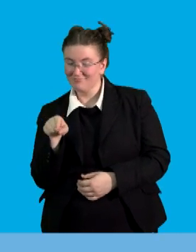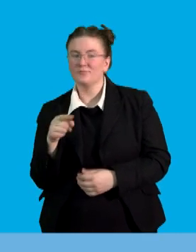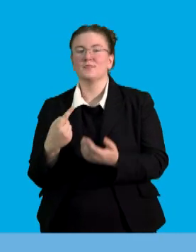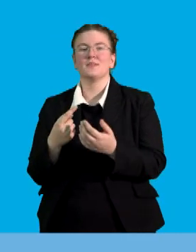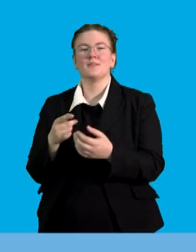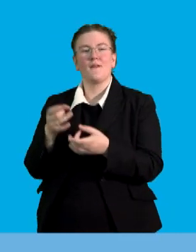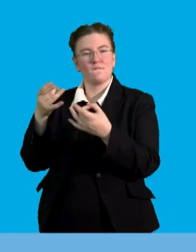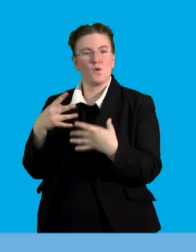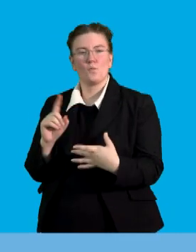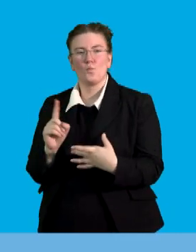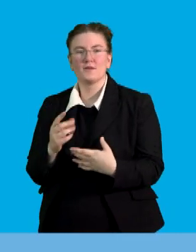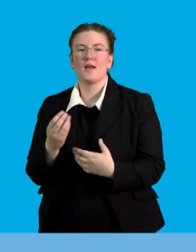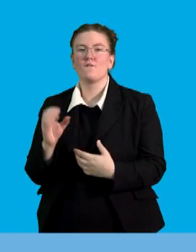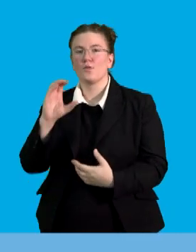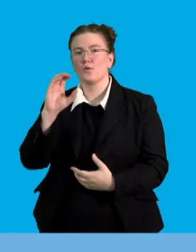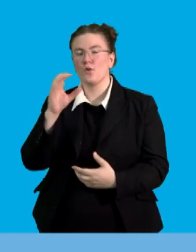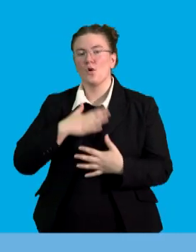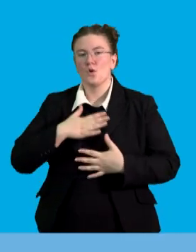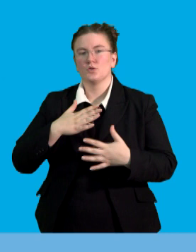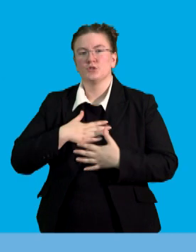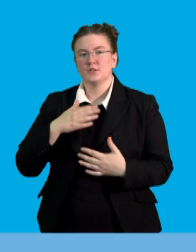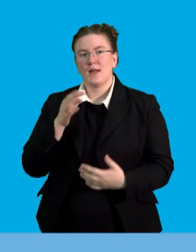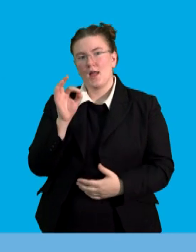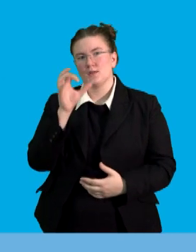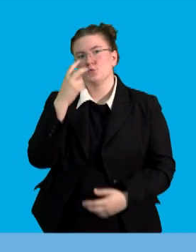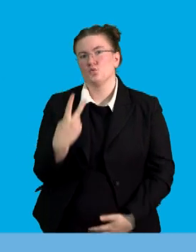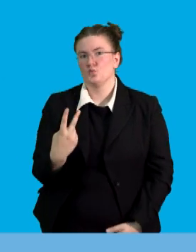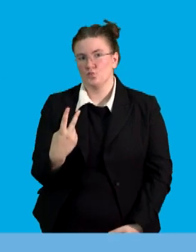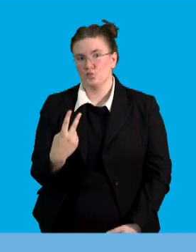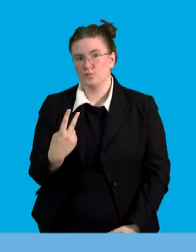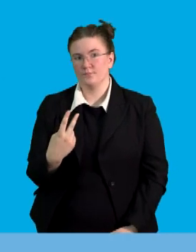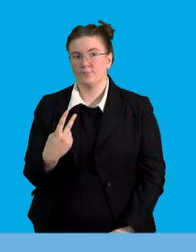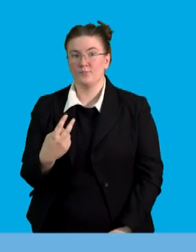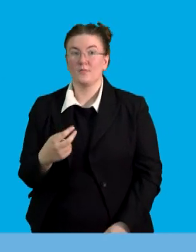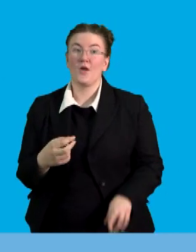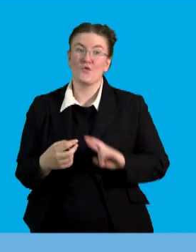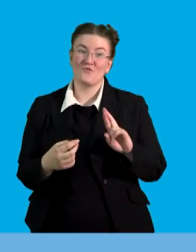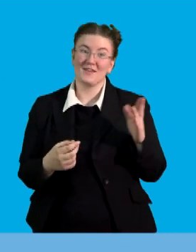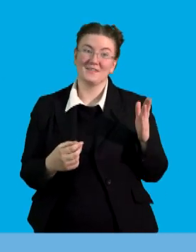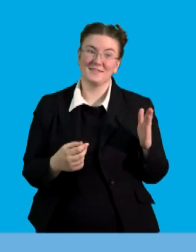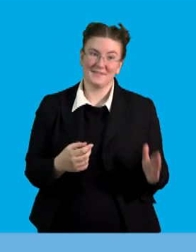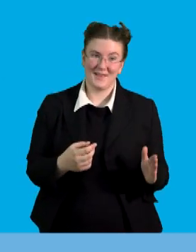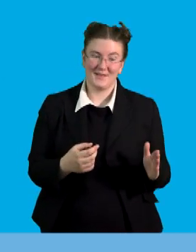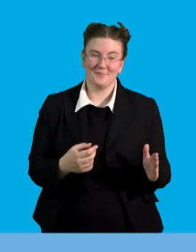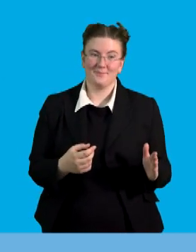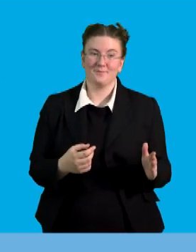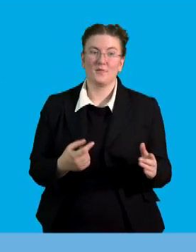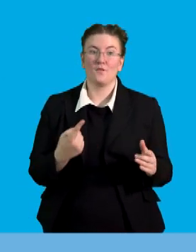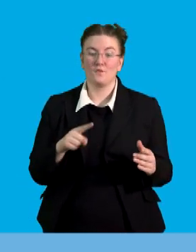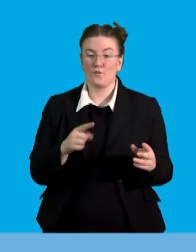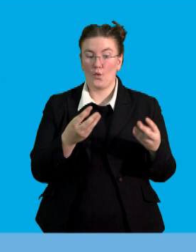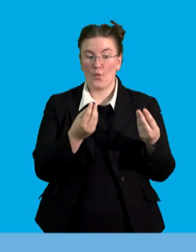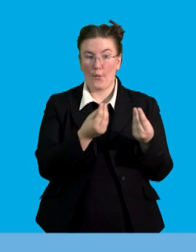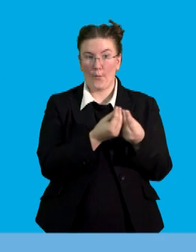have 2 oxygen atoms. Then on the right hand side, the 2 also tells us that. Then these 2 again there tells us that in